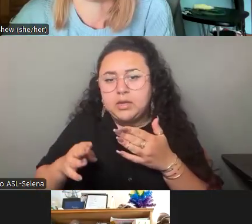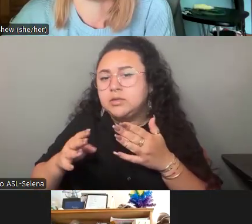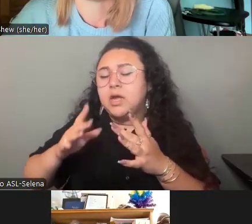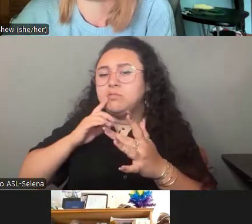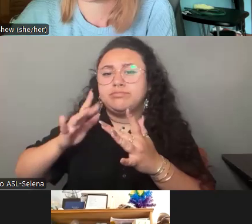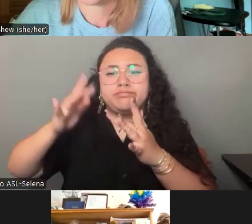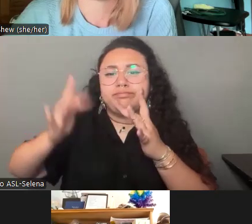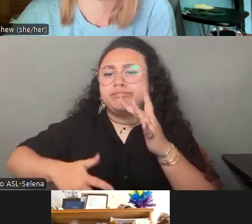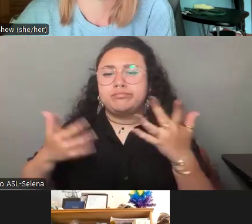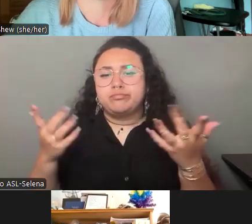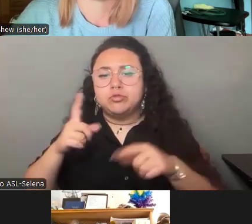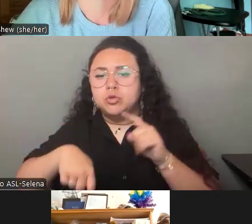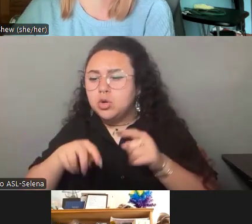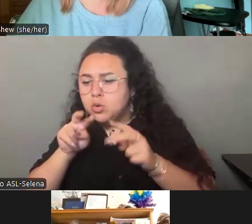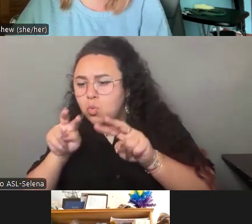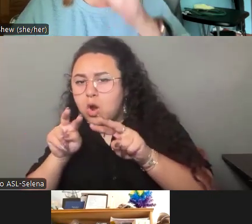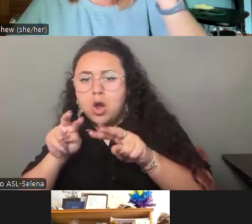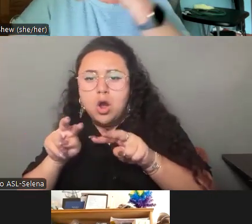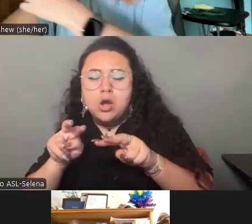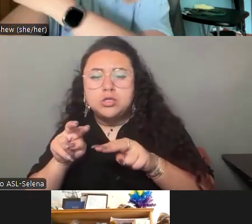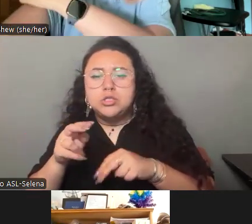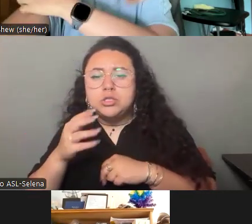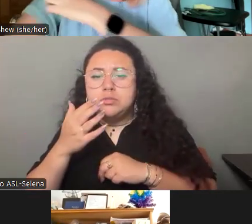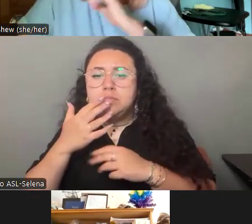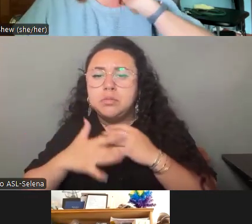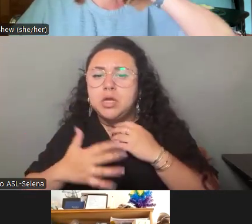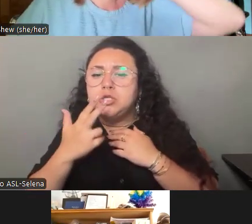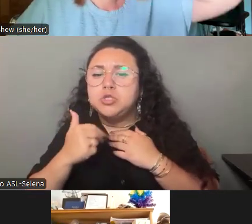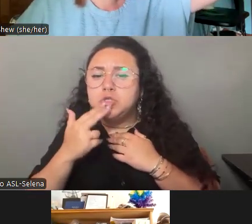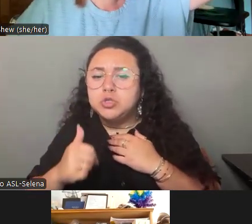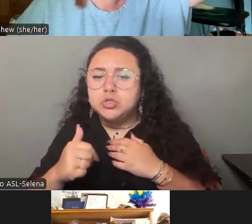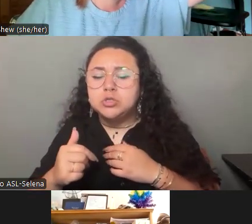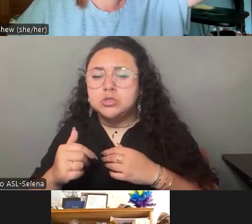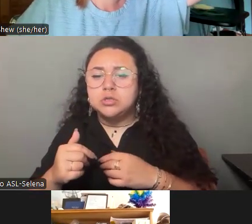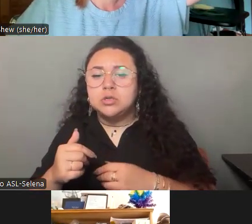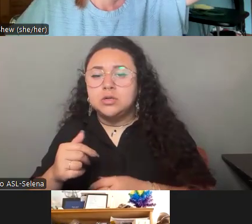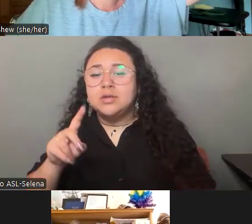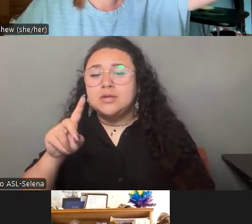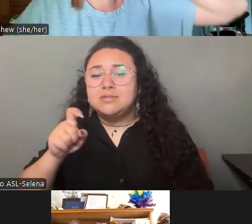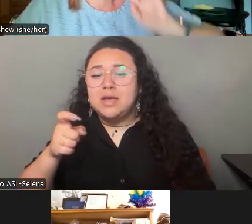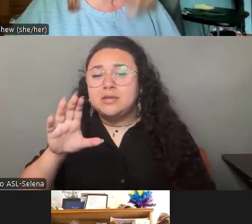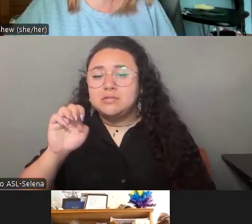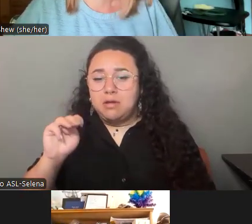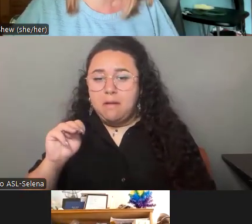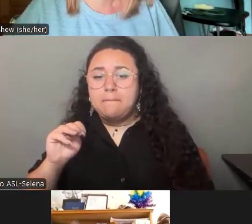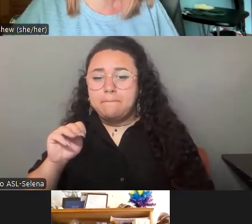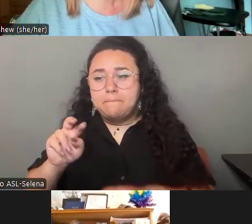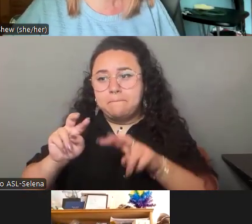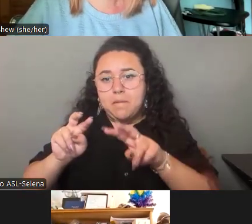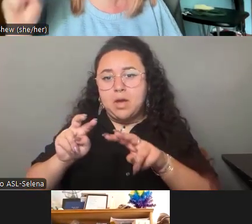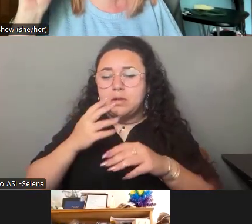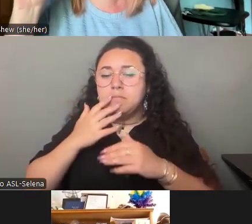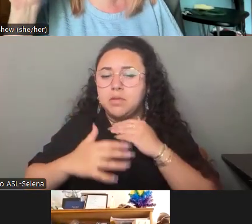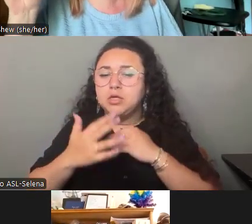uh, diabetes monitoring software in a wearable device, a Dexcom, um,